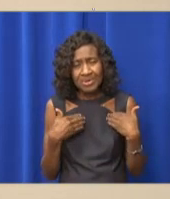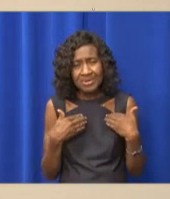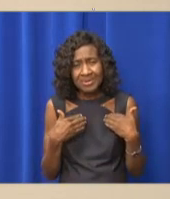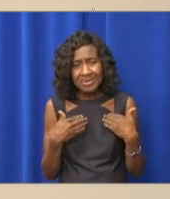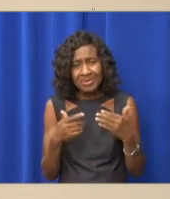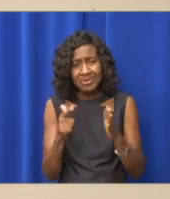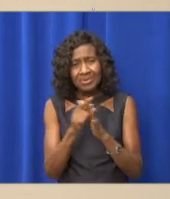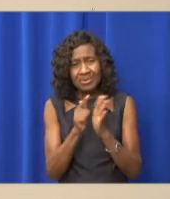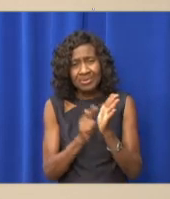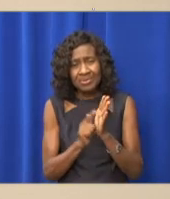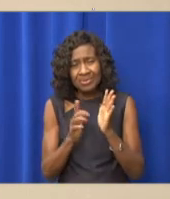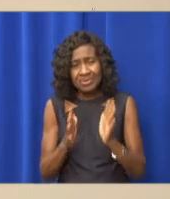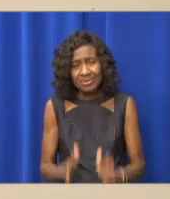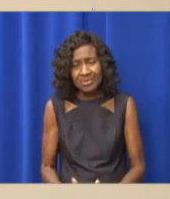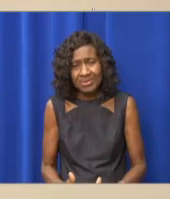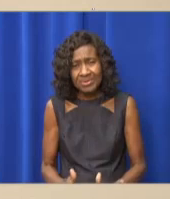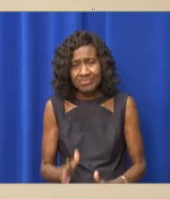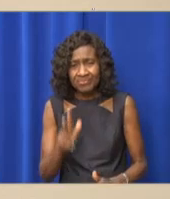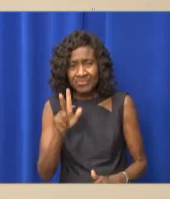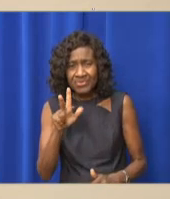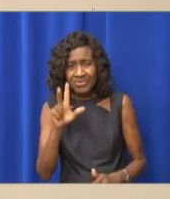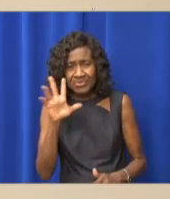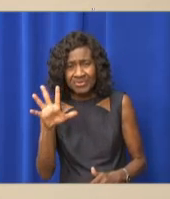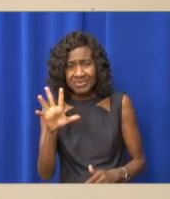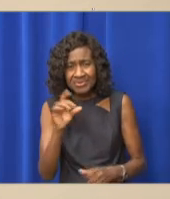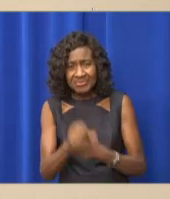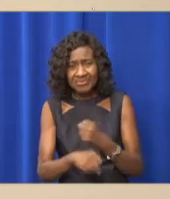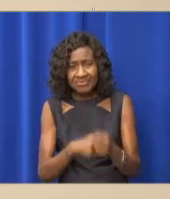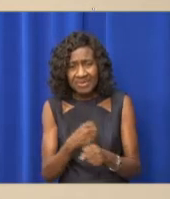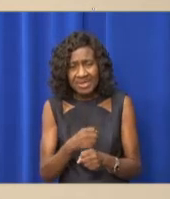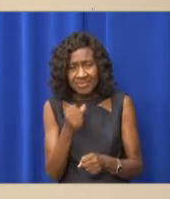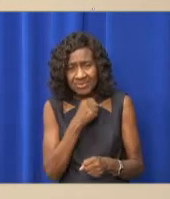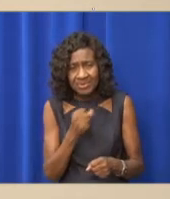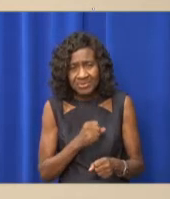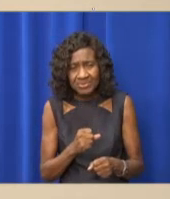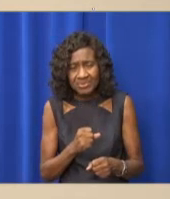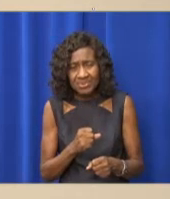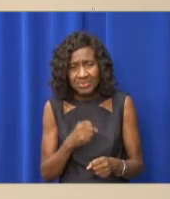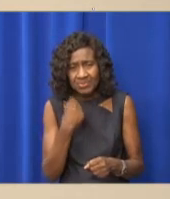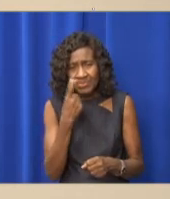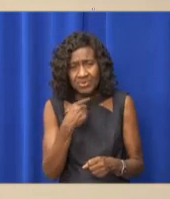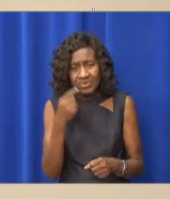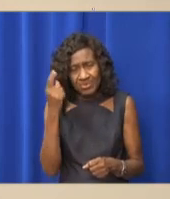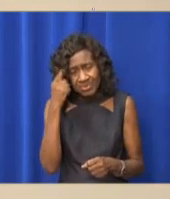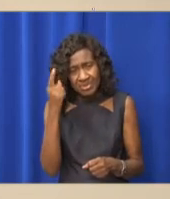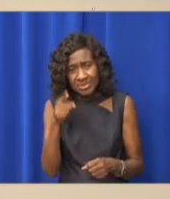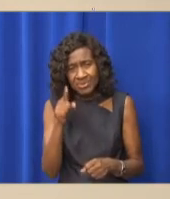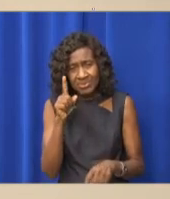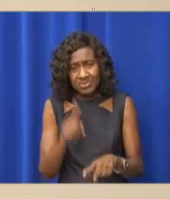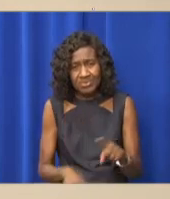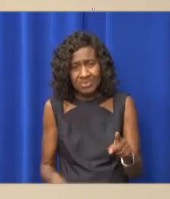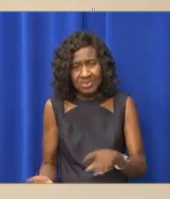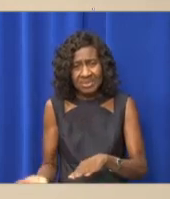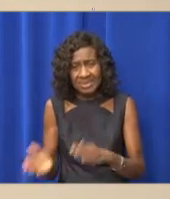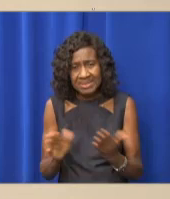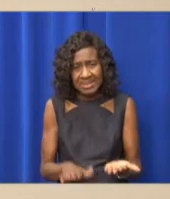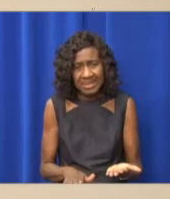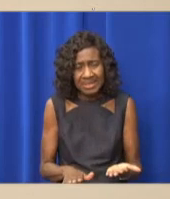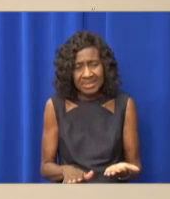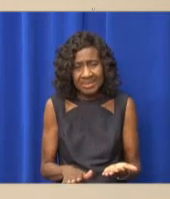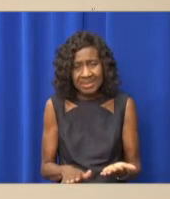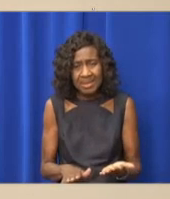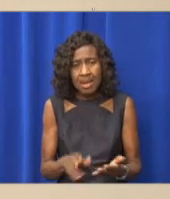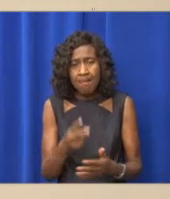attorney, 35 years old, who thinks that you are immortal, you have the